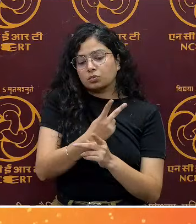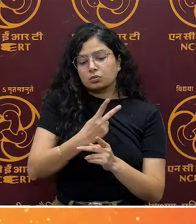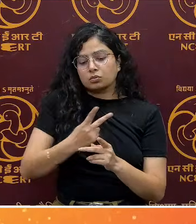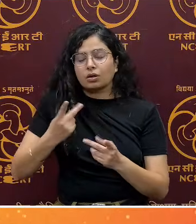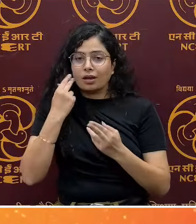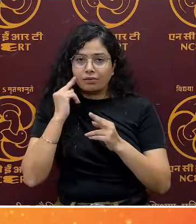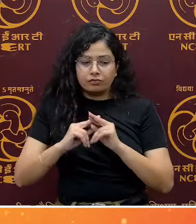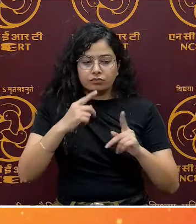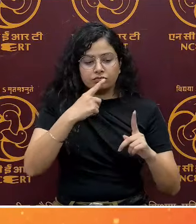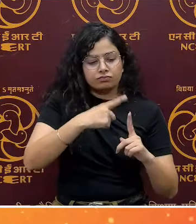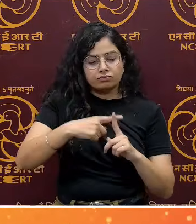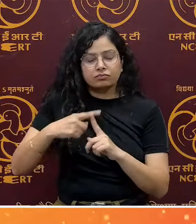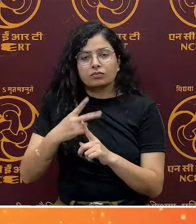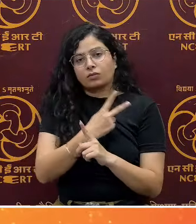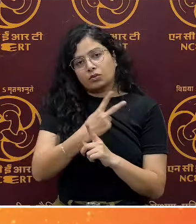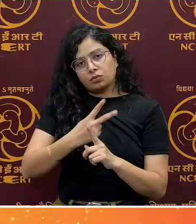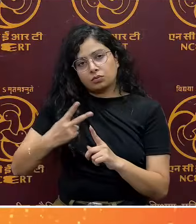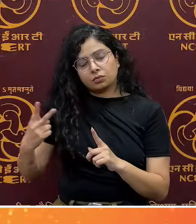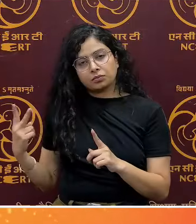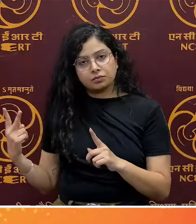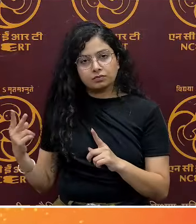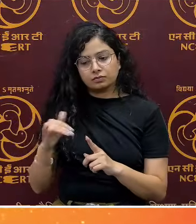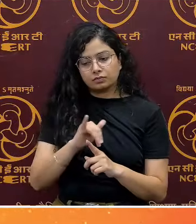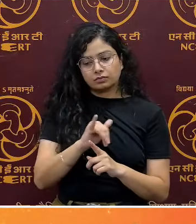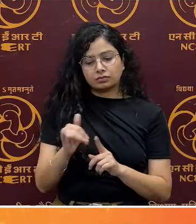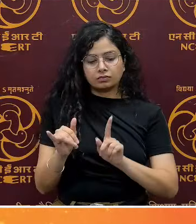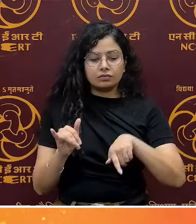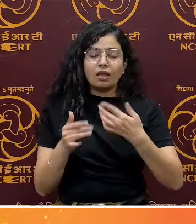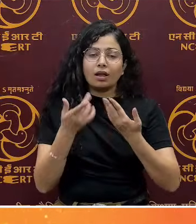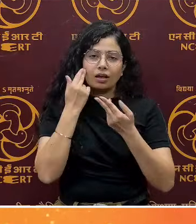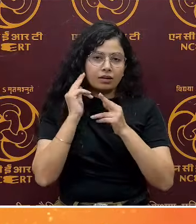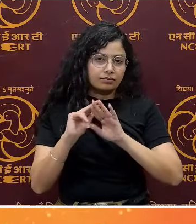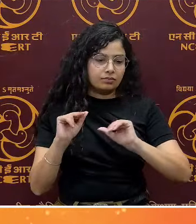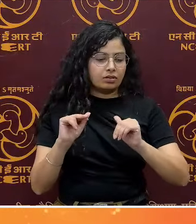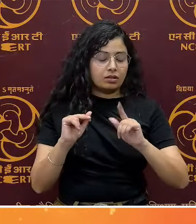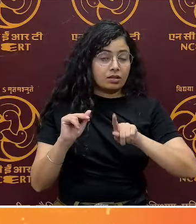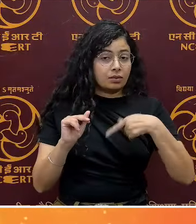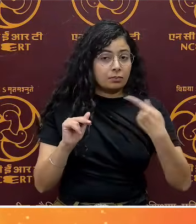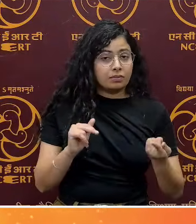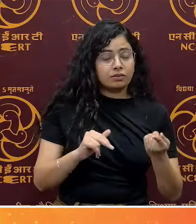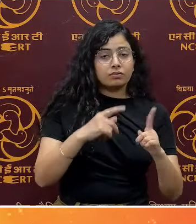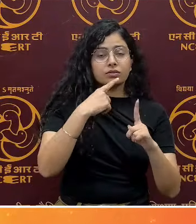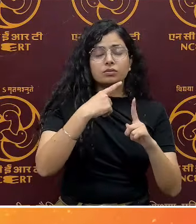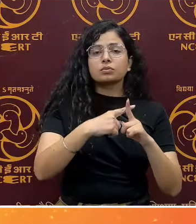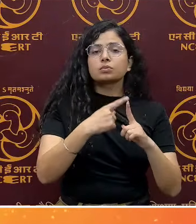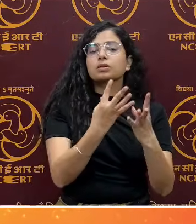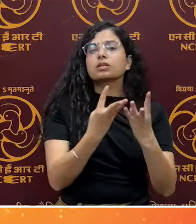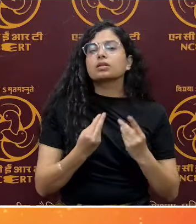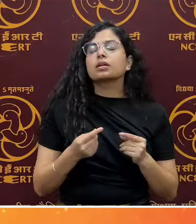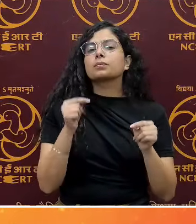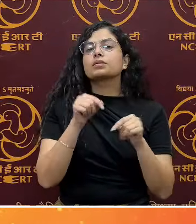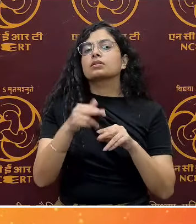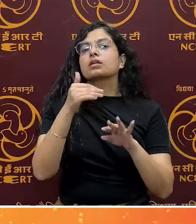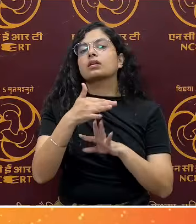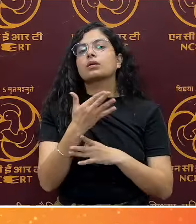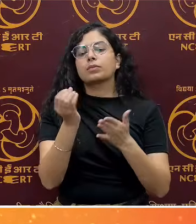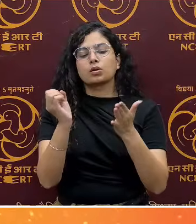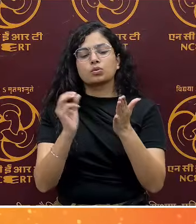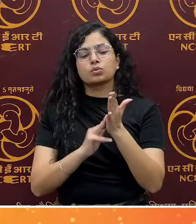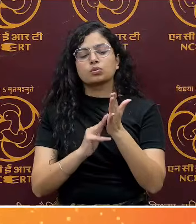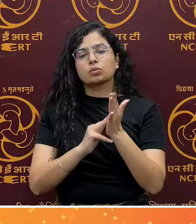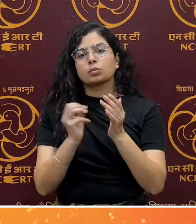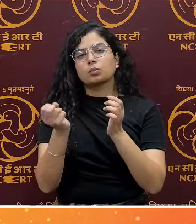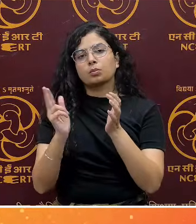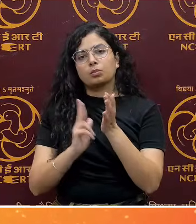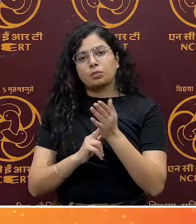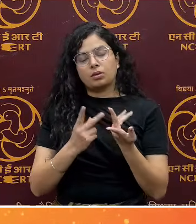is the same term which we are adding the previous term to get the next term. This is known as common difference, and the